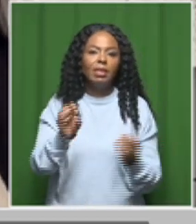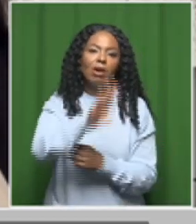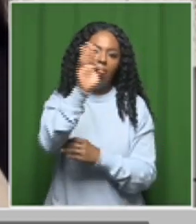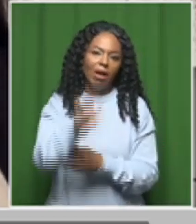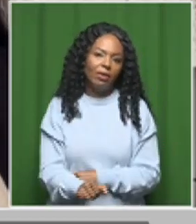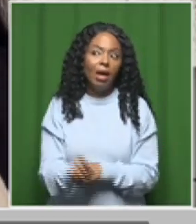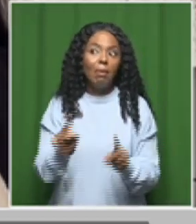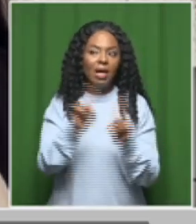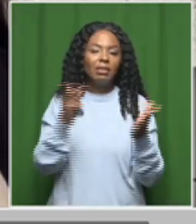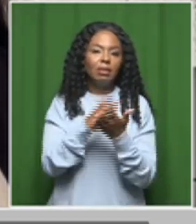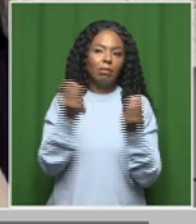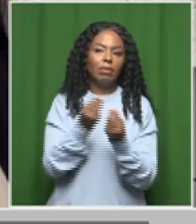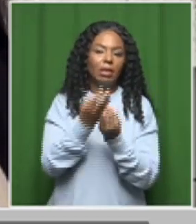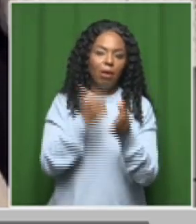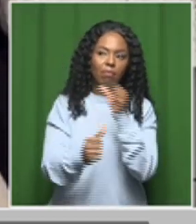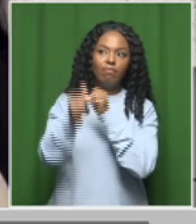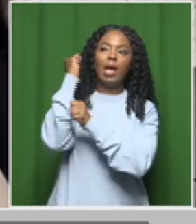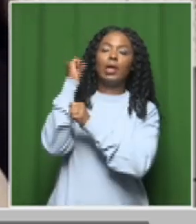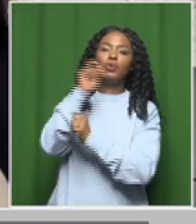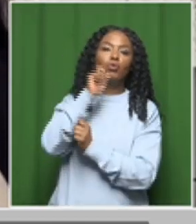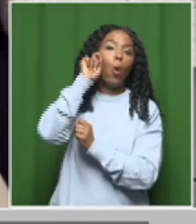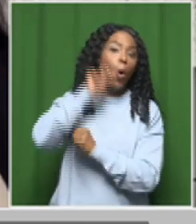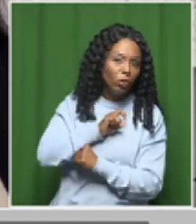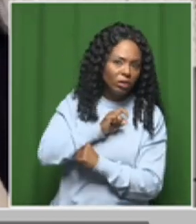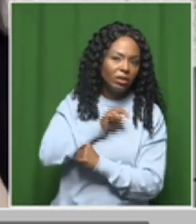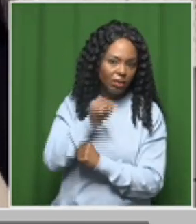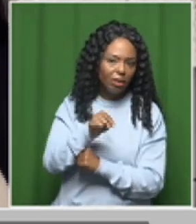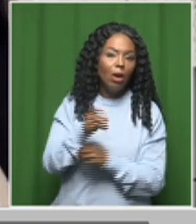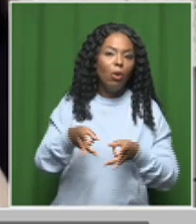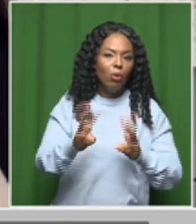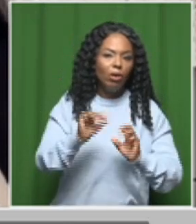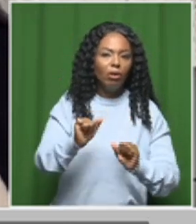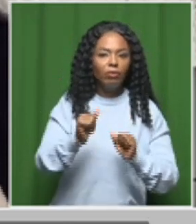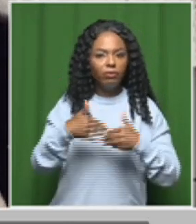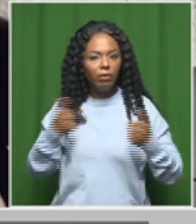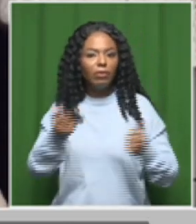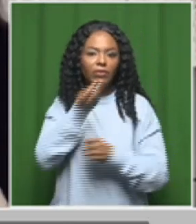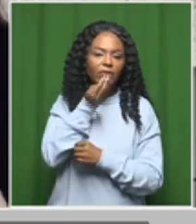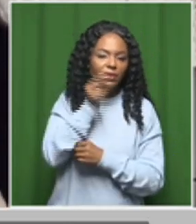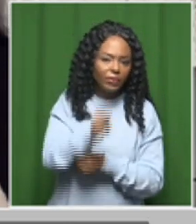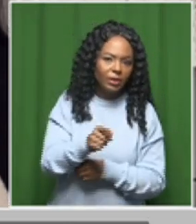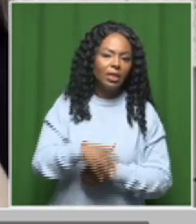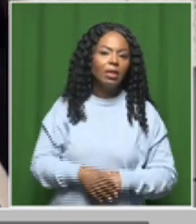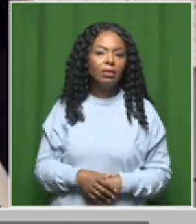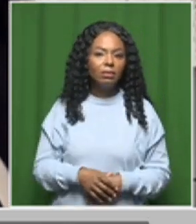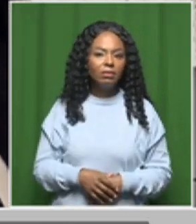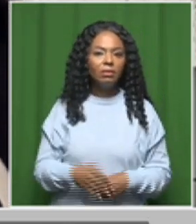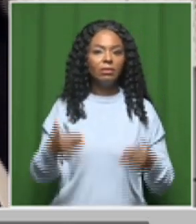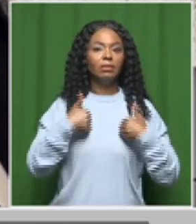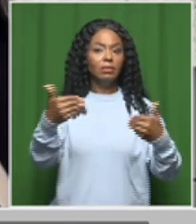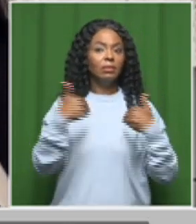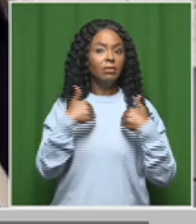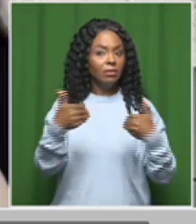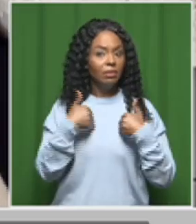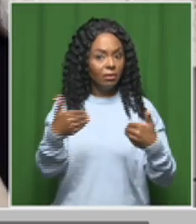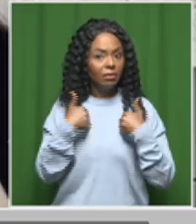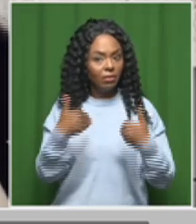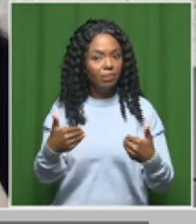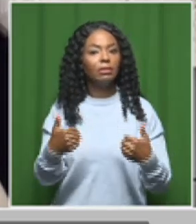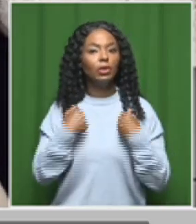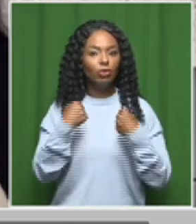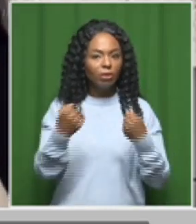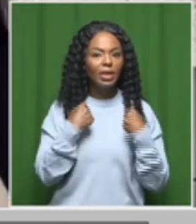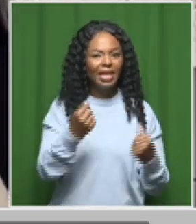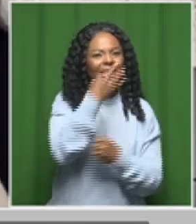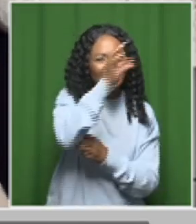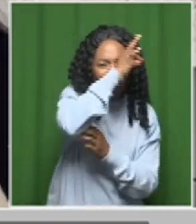we need to go back to. And in terms of exercise, it doesn't need to be anything strenuous. Just 30 minutes a day, 5 days